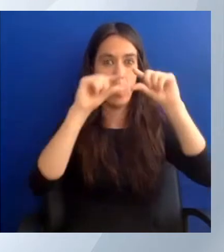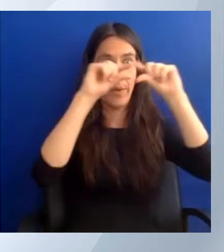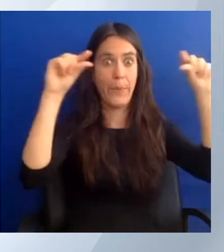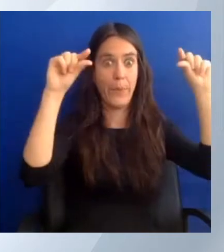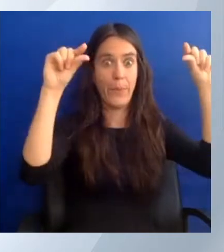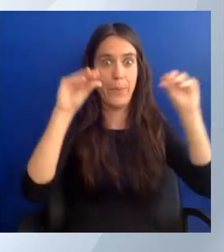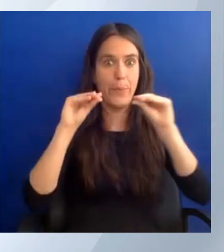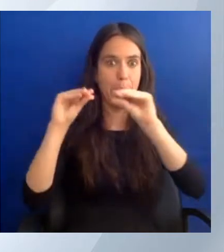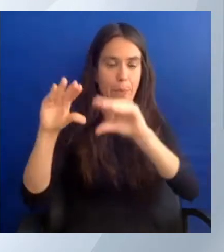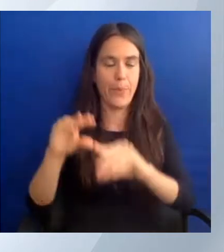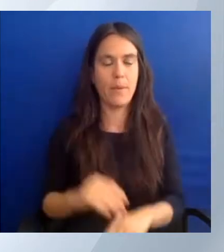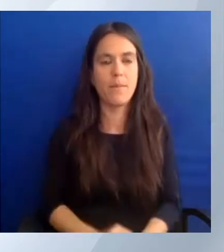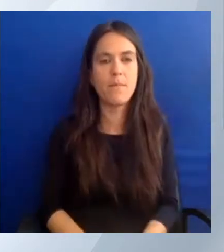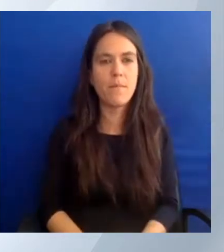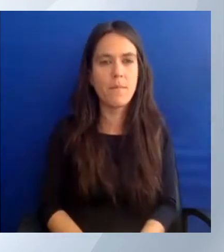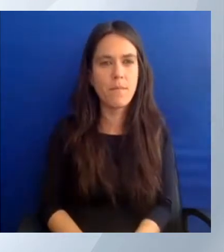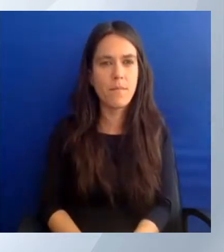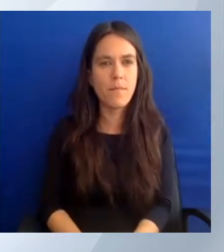I'm